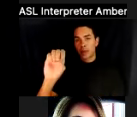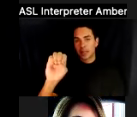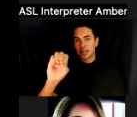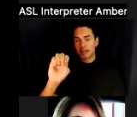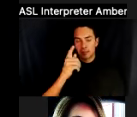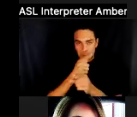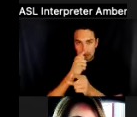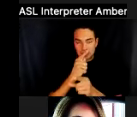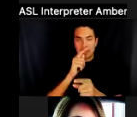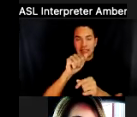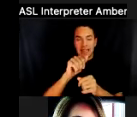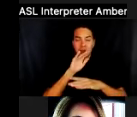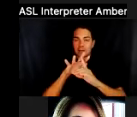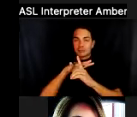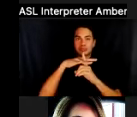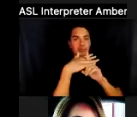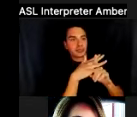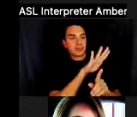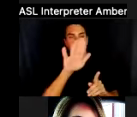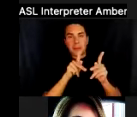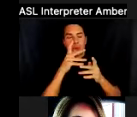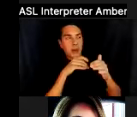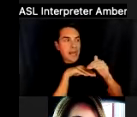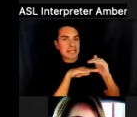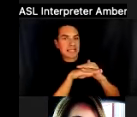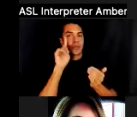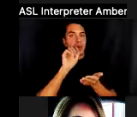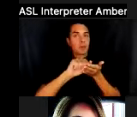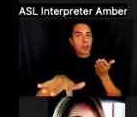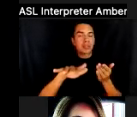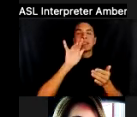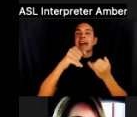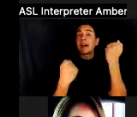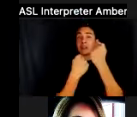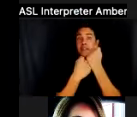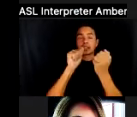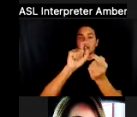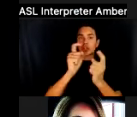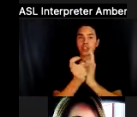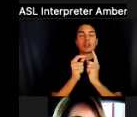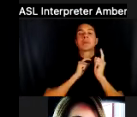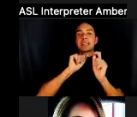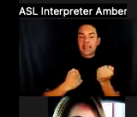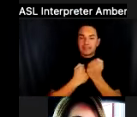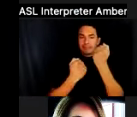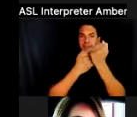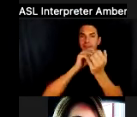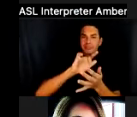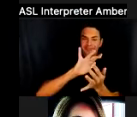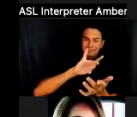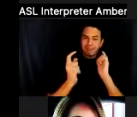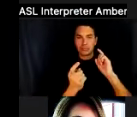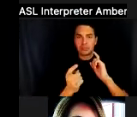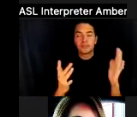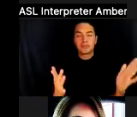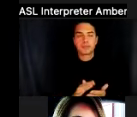And that we also can participate in that type of advocacy and those changes. But at the end of the day, right, we